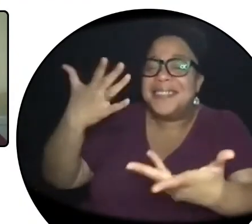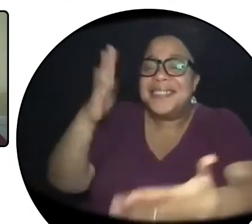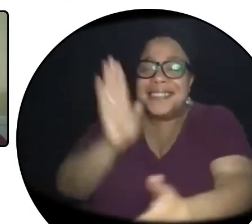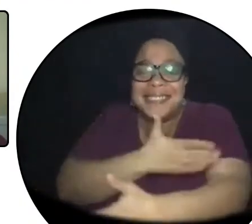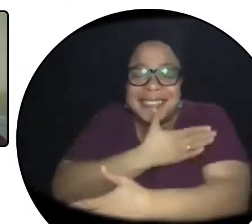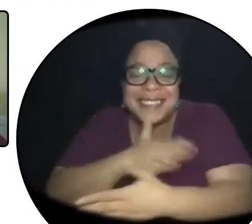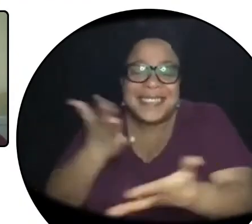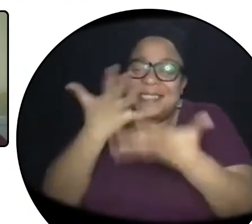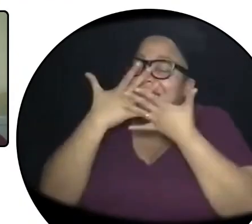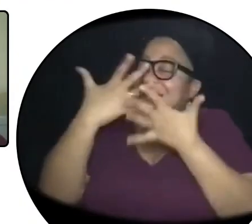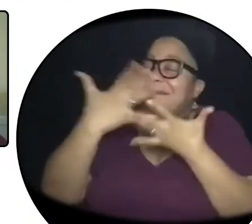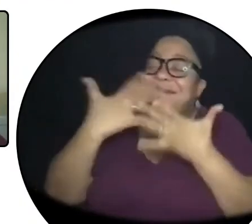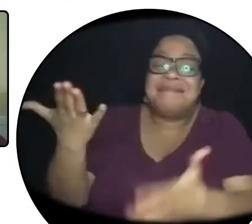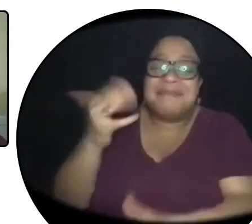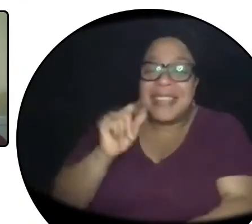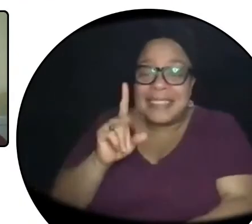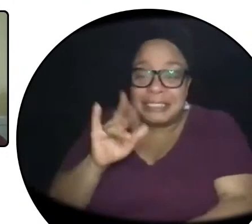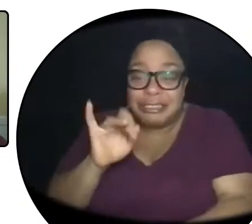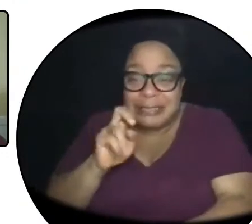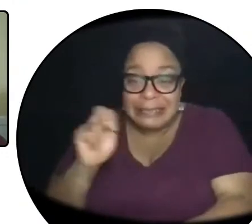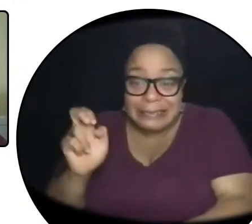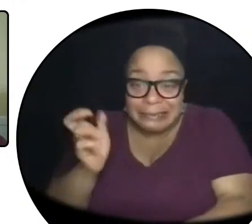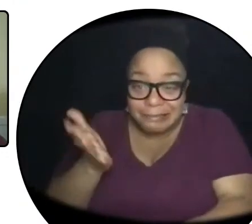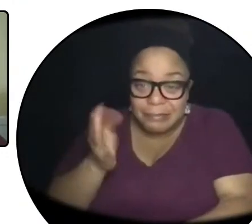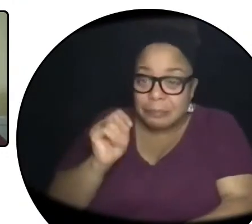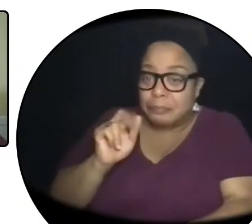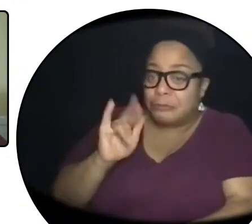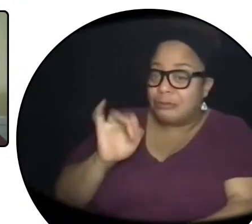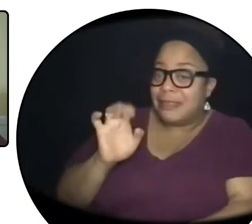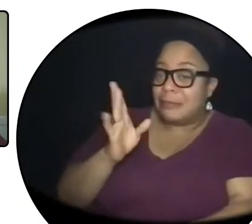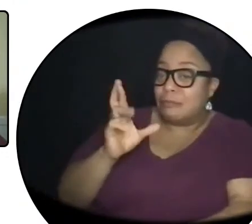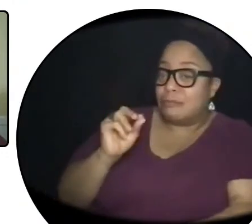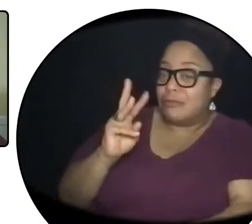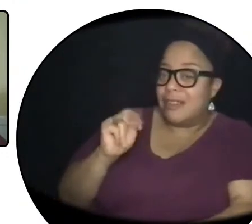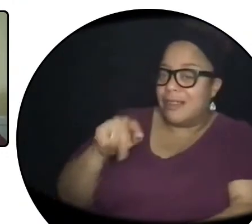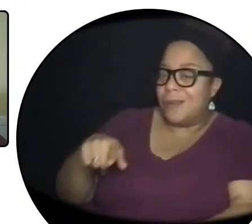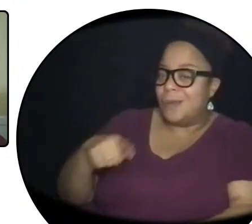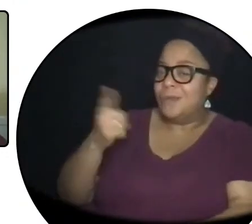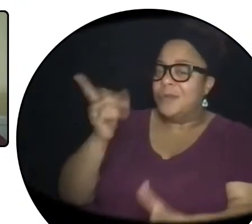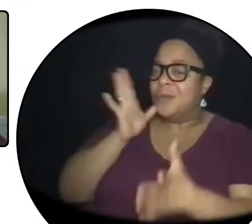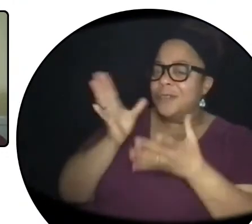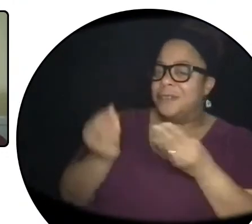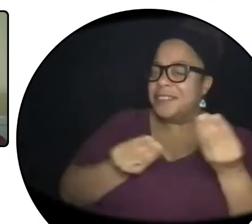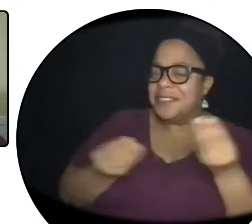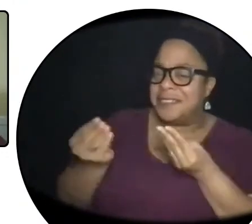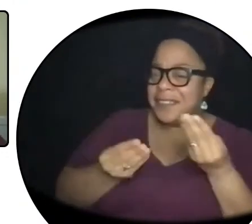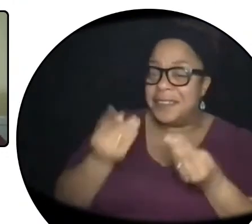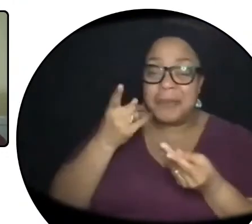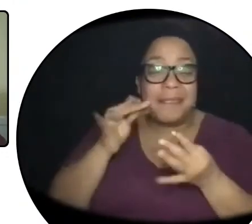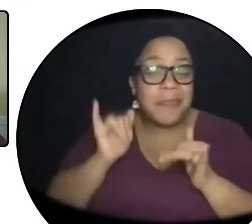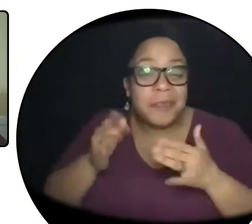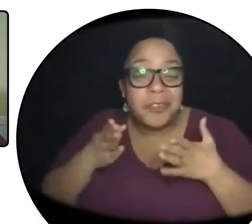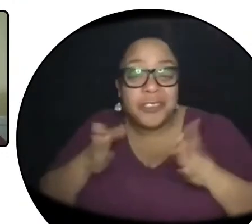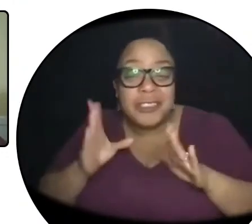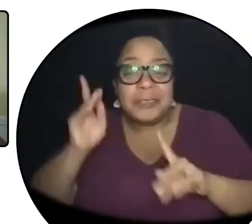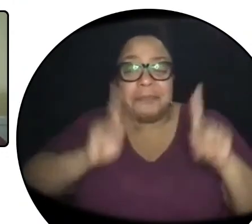meetings, our brains, our thoughts, our engagement. So I want to thank each and every one of